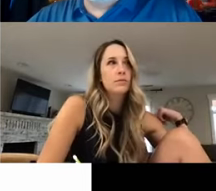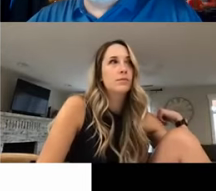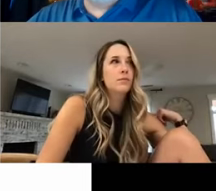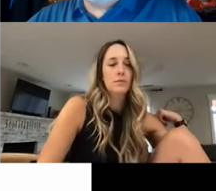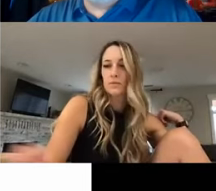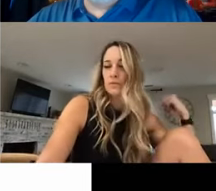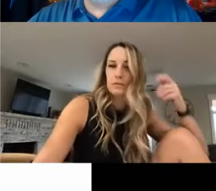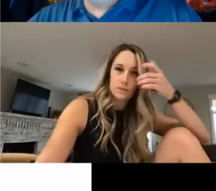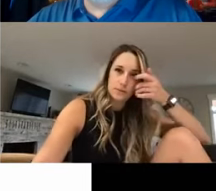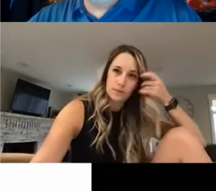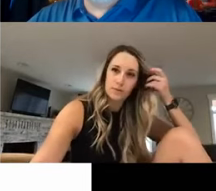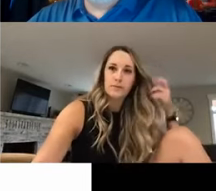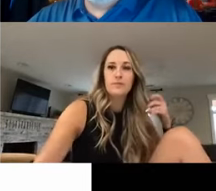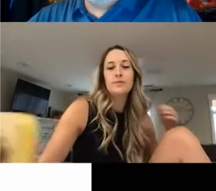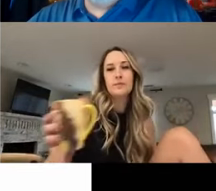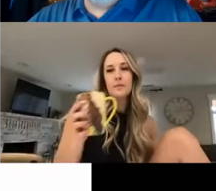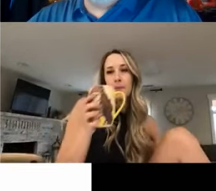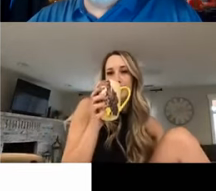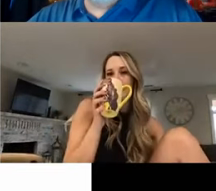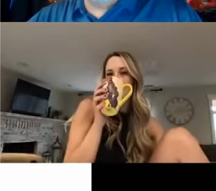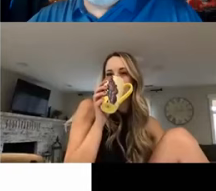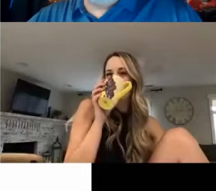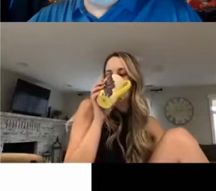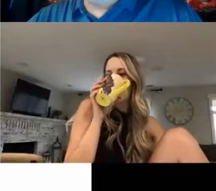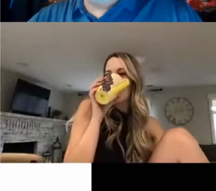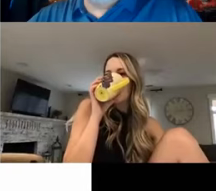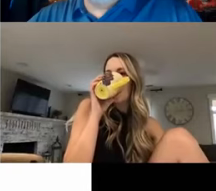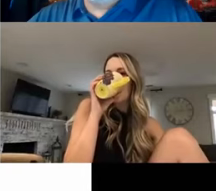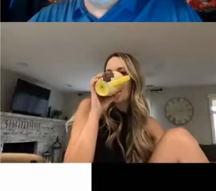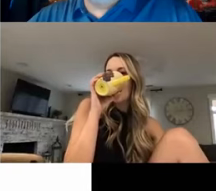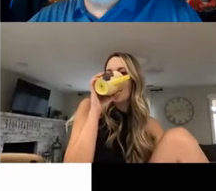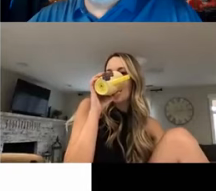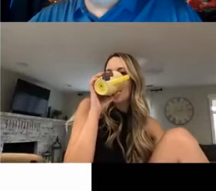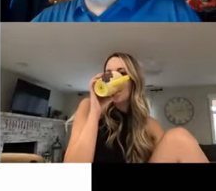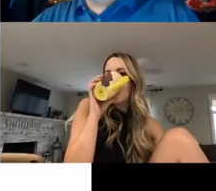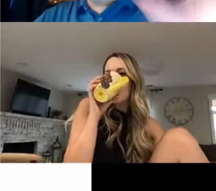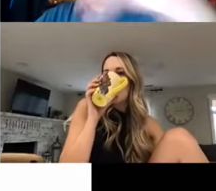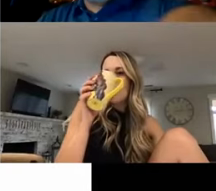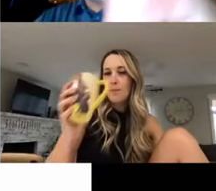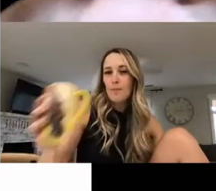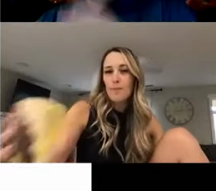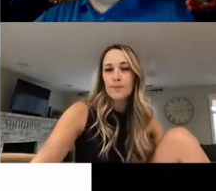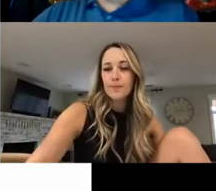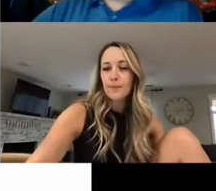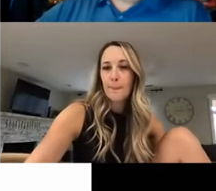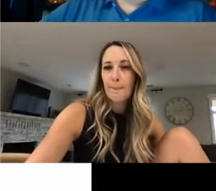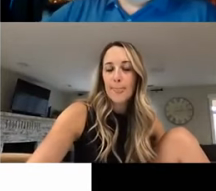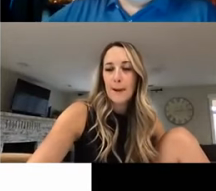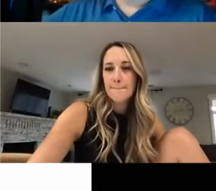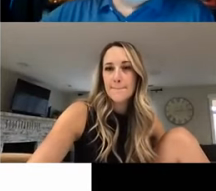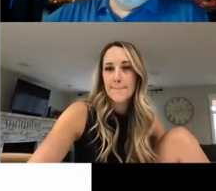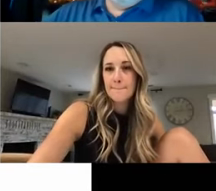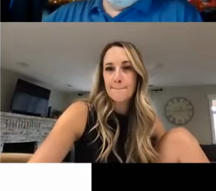code to make the beta subunit. And we put those two alpha and those two beta together, and we have that one